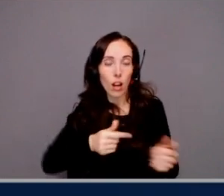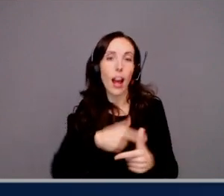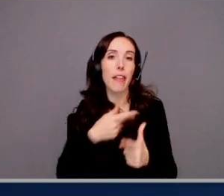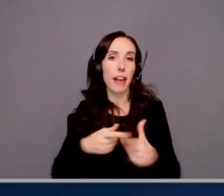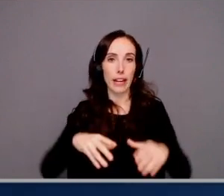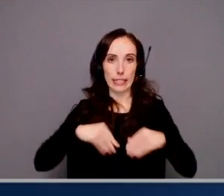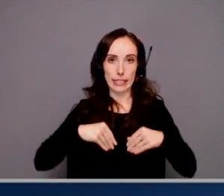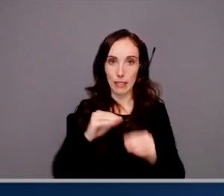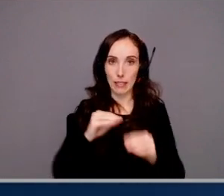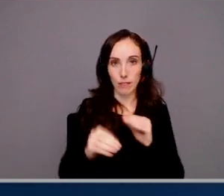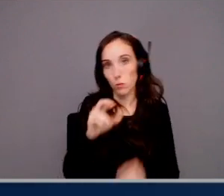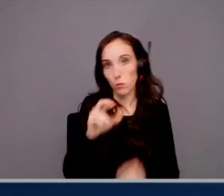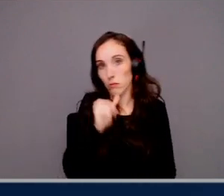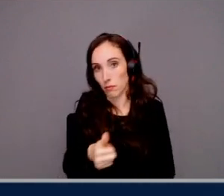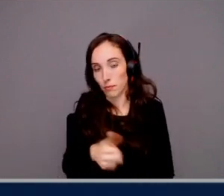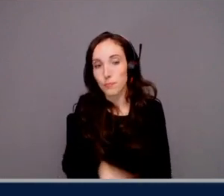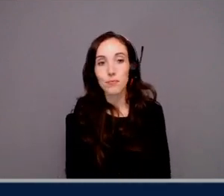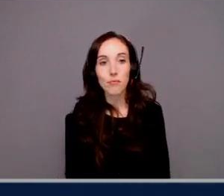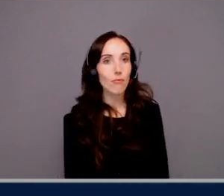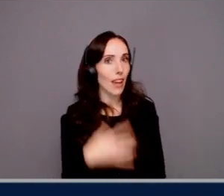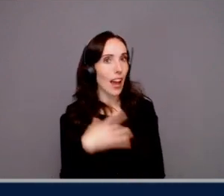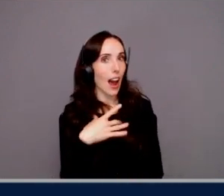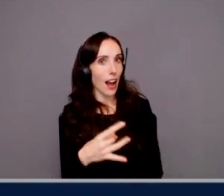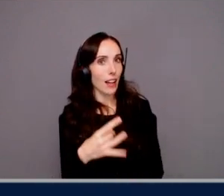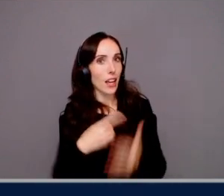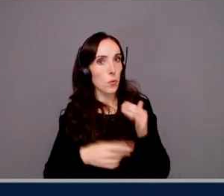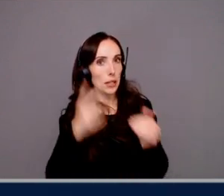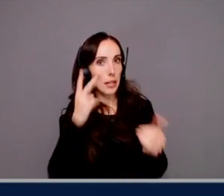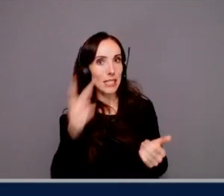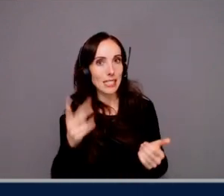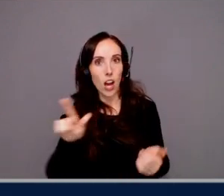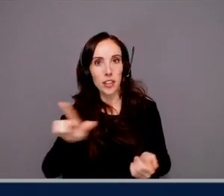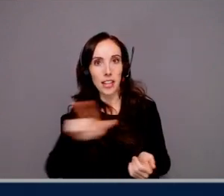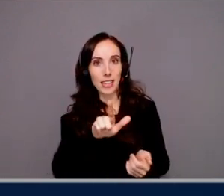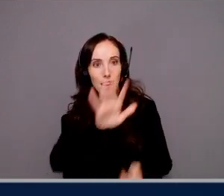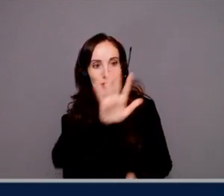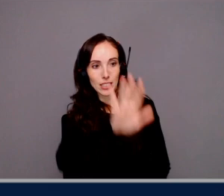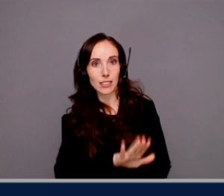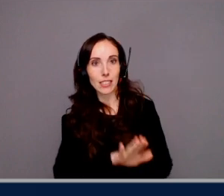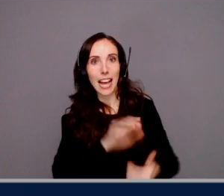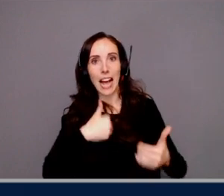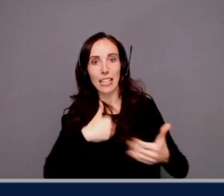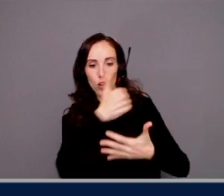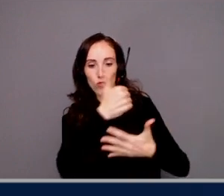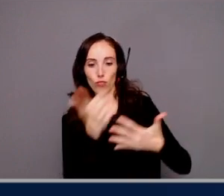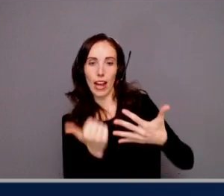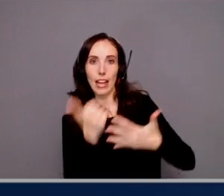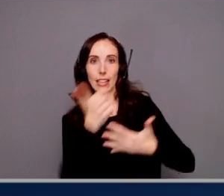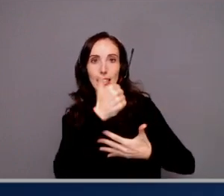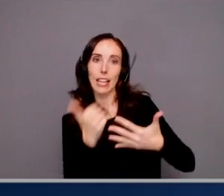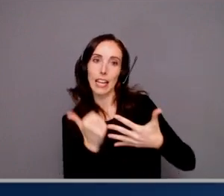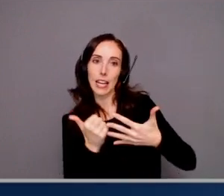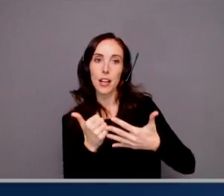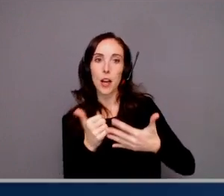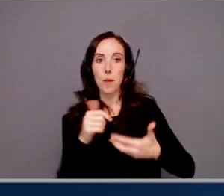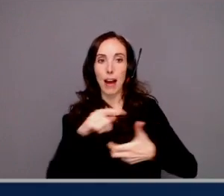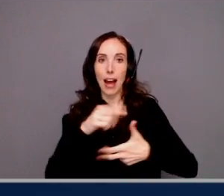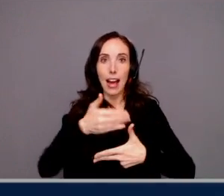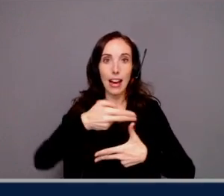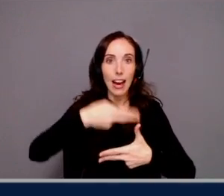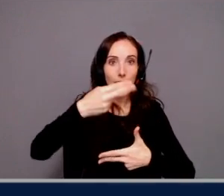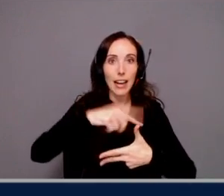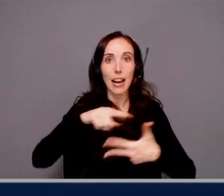I really like what I'm seeing over here on the left-hand side where it's ranking the issues by high, medium, low. And luckily, you have no critical ones here,